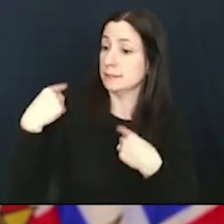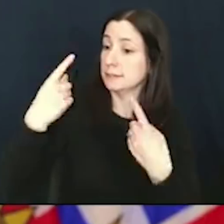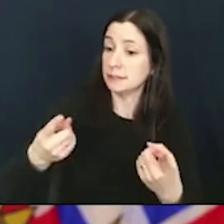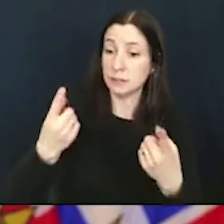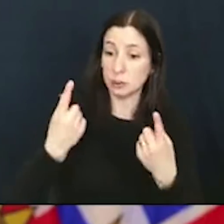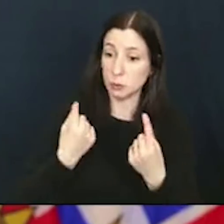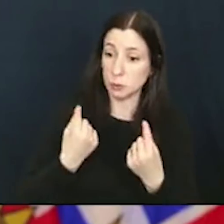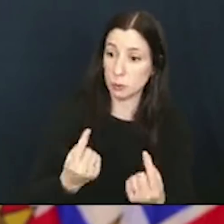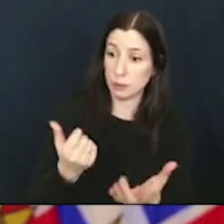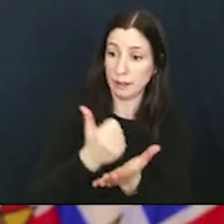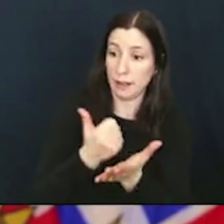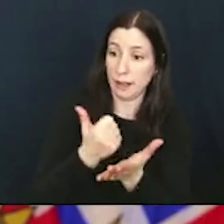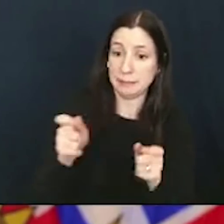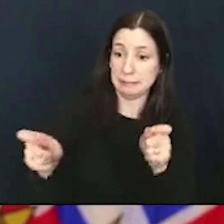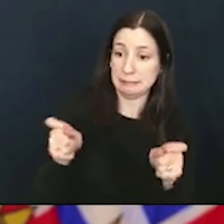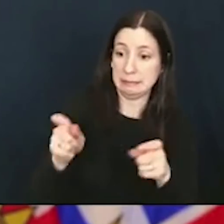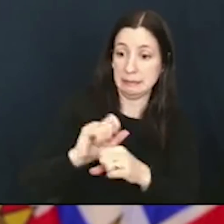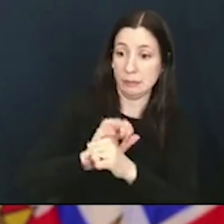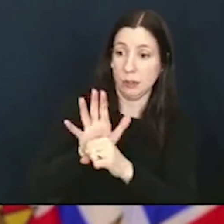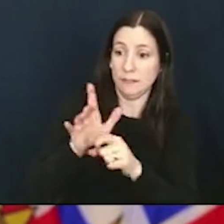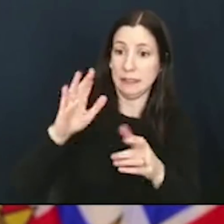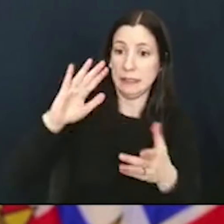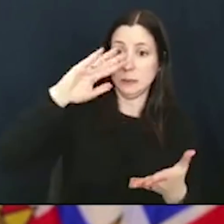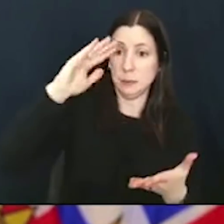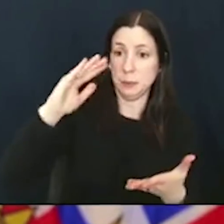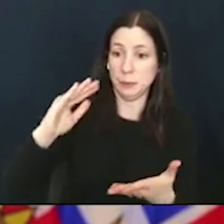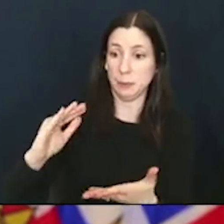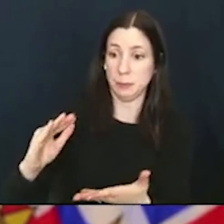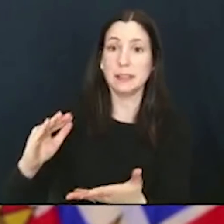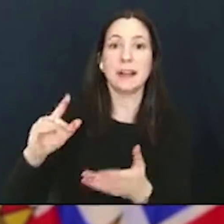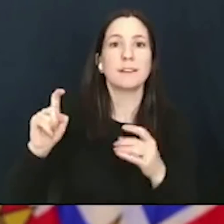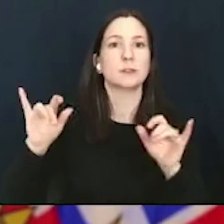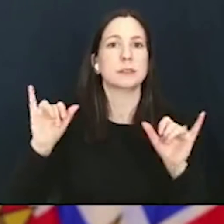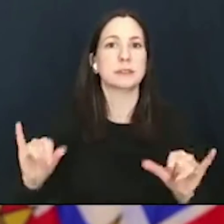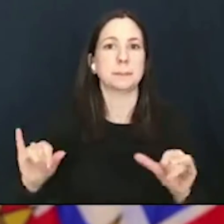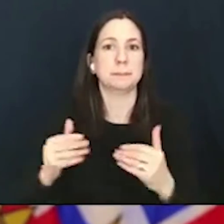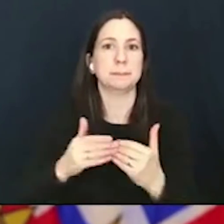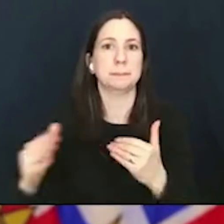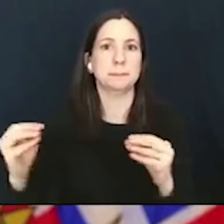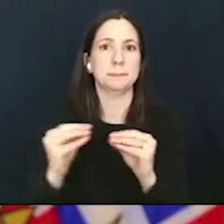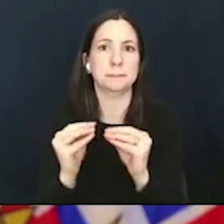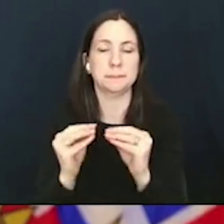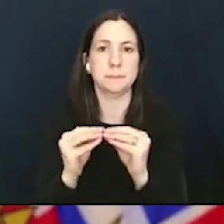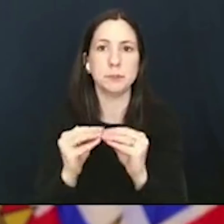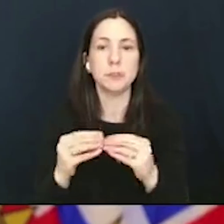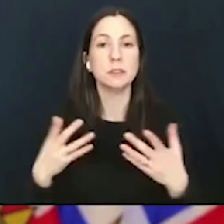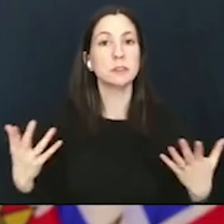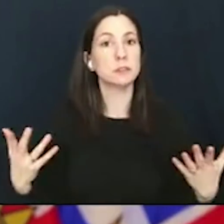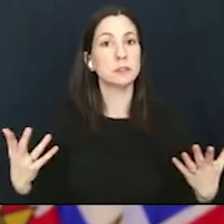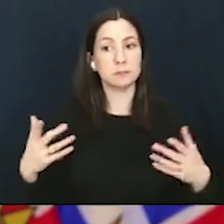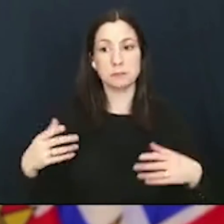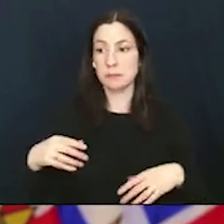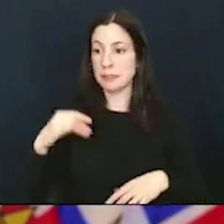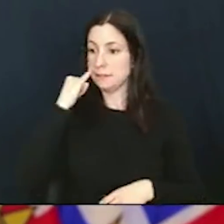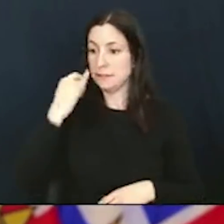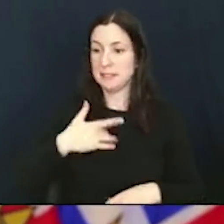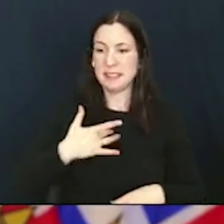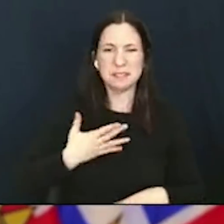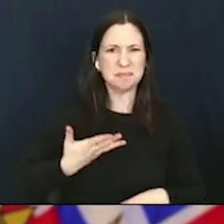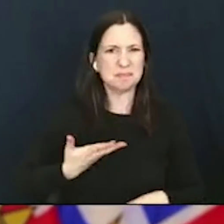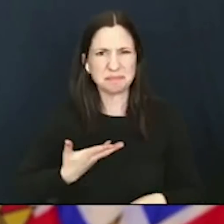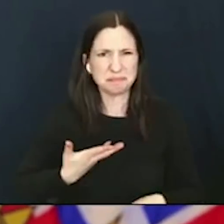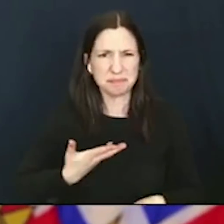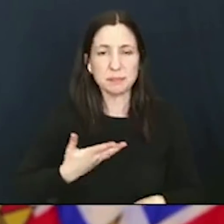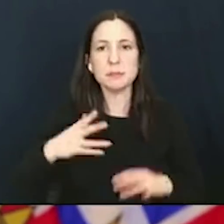have gotten us this far in this pandemic. And that paying attention to staying home if we're not feeling well,